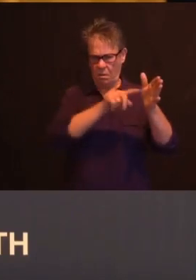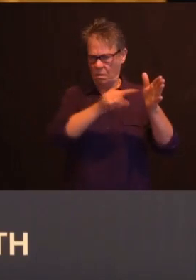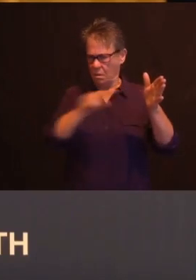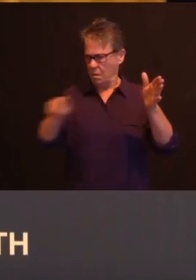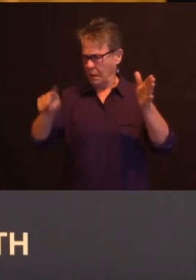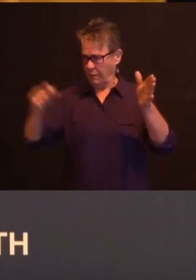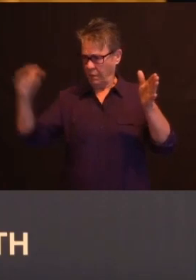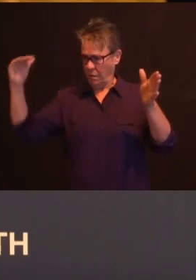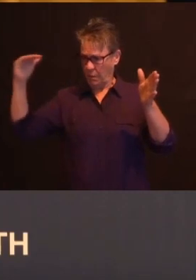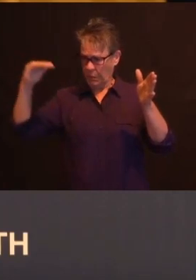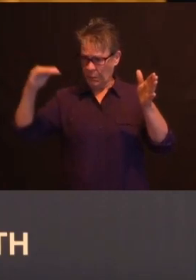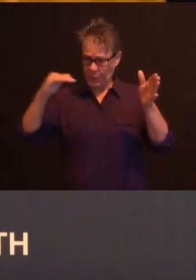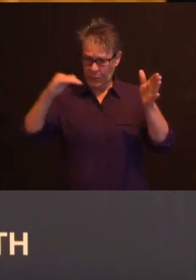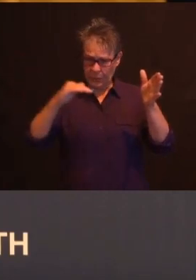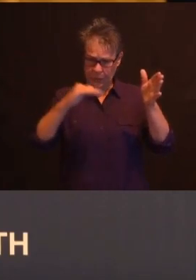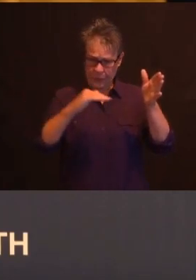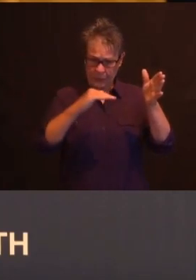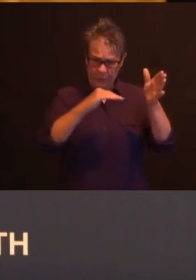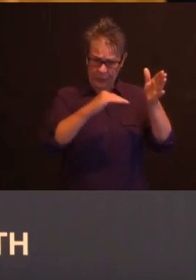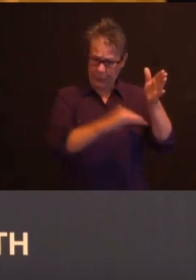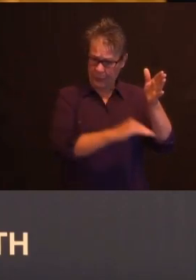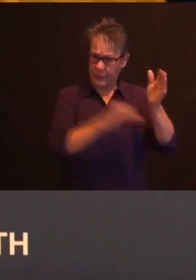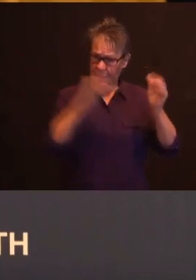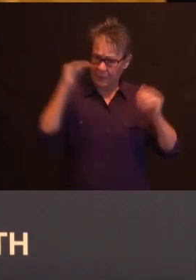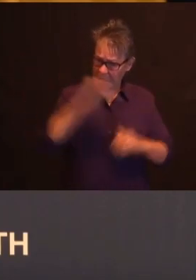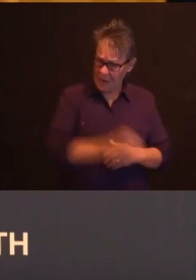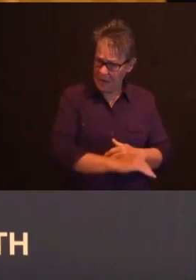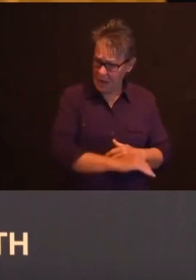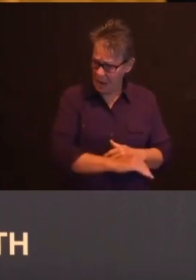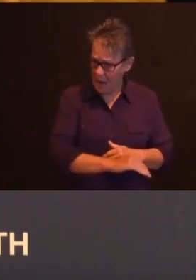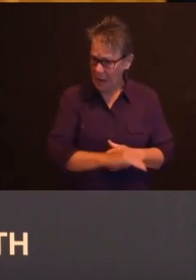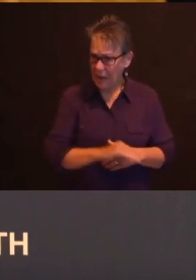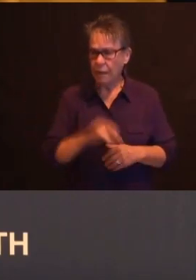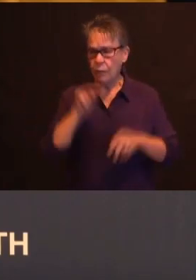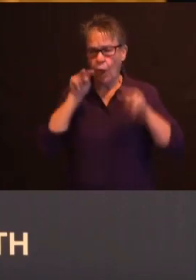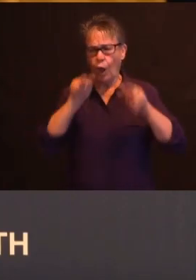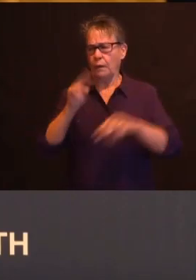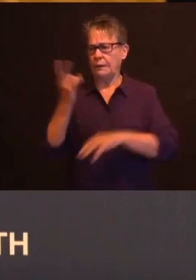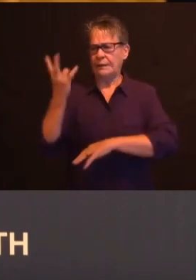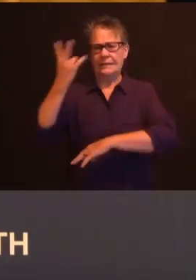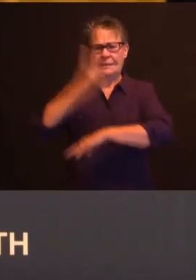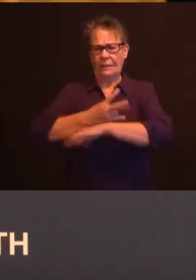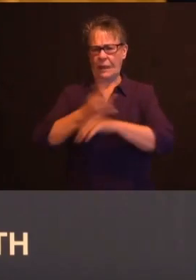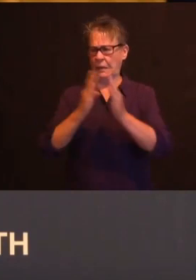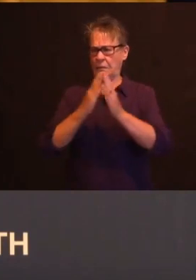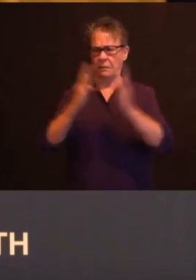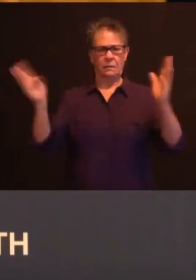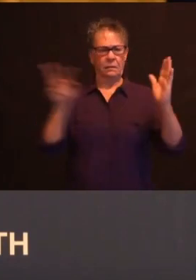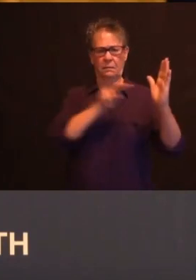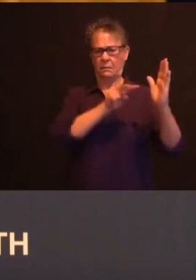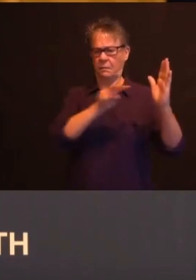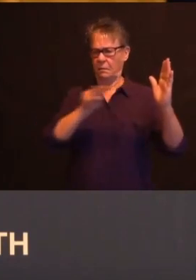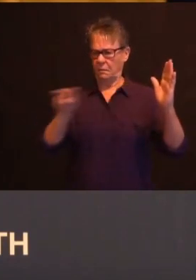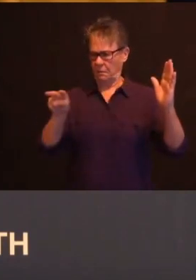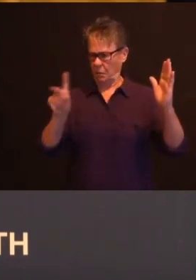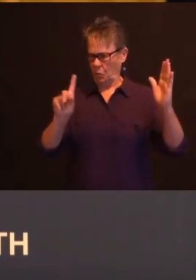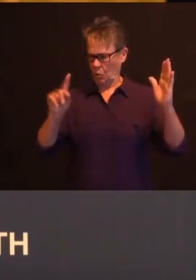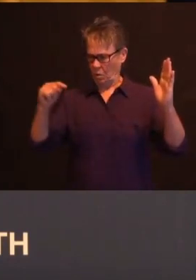average. And so, and particularly coming out of a holiday weekend, which may also distort numbers, et cetera. Thank